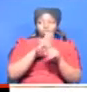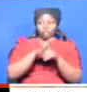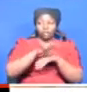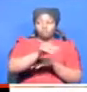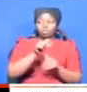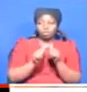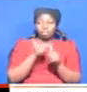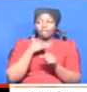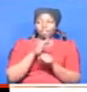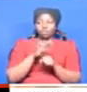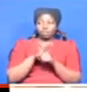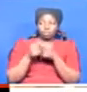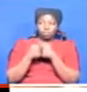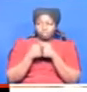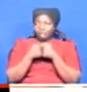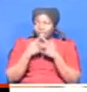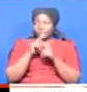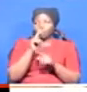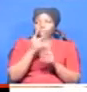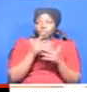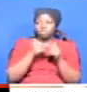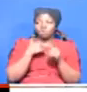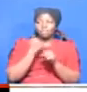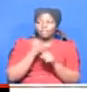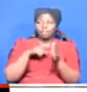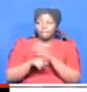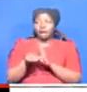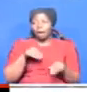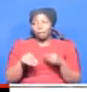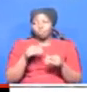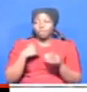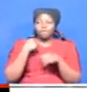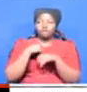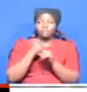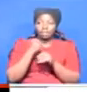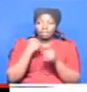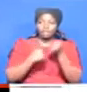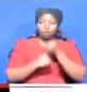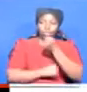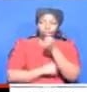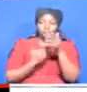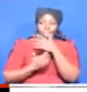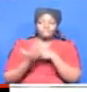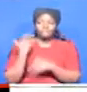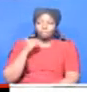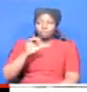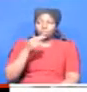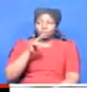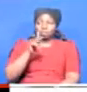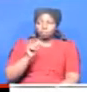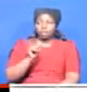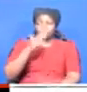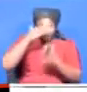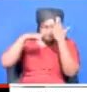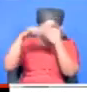health. Na ile kitu ambayo tumefanya Busia, tumeweka foundation. Former Chuke University Vice Chancellor Professor Erastus Njoka has